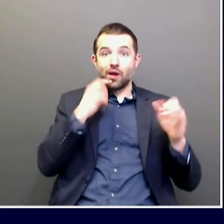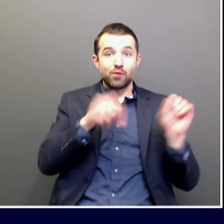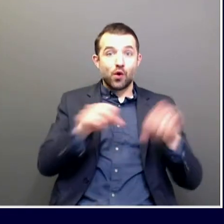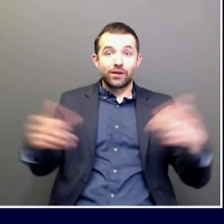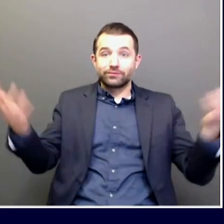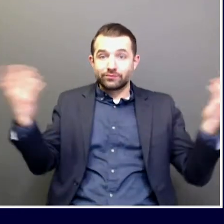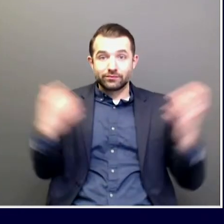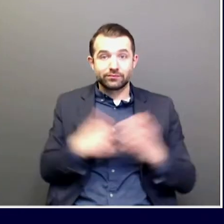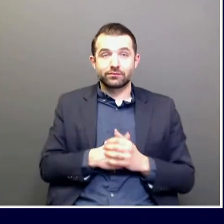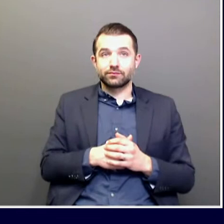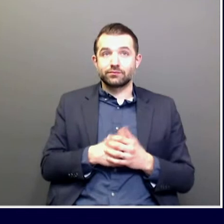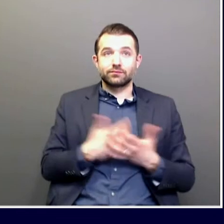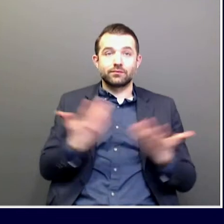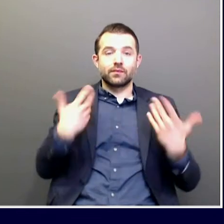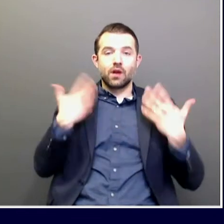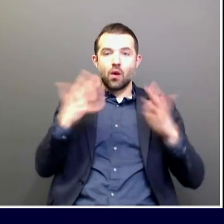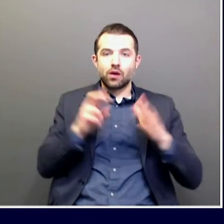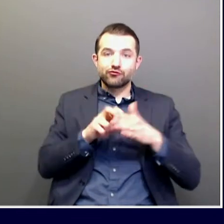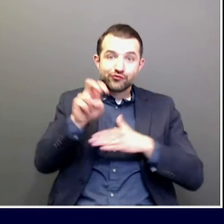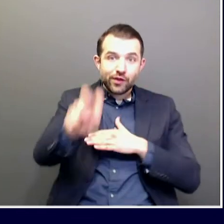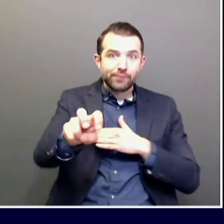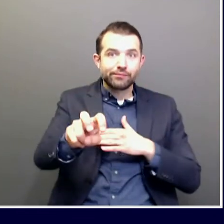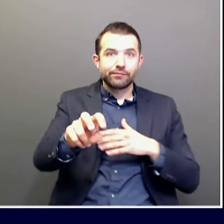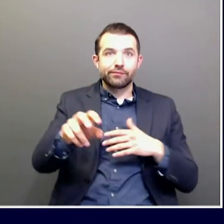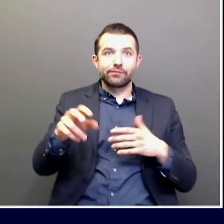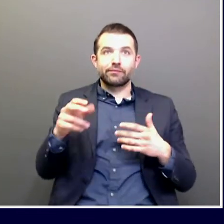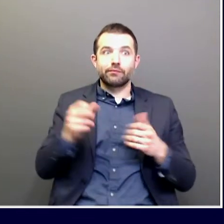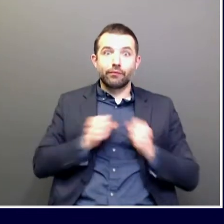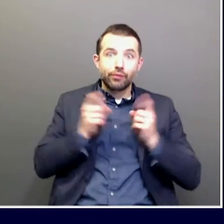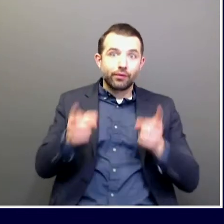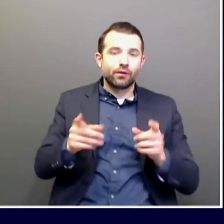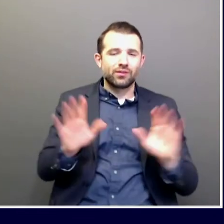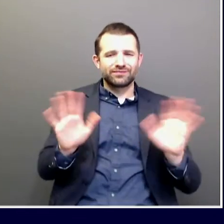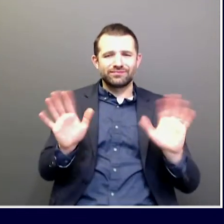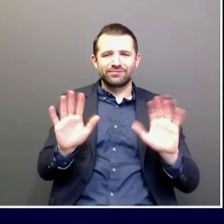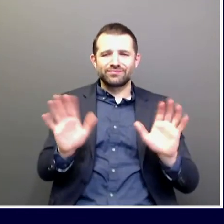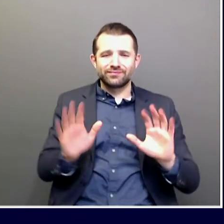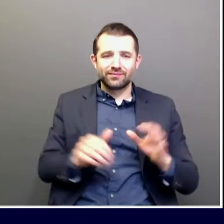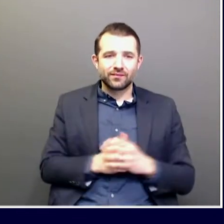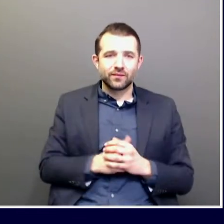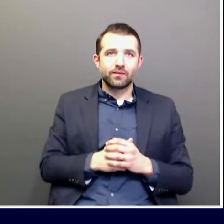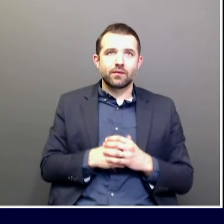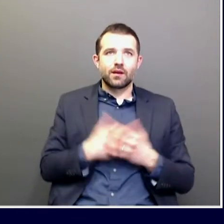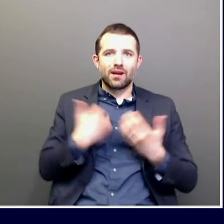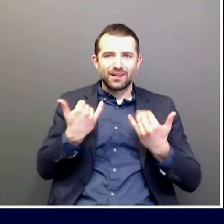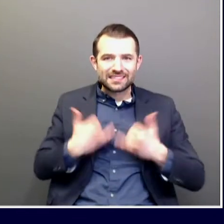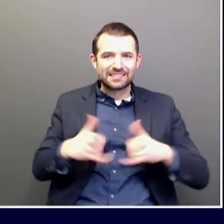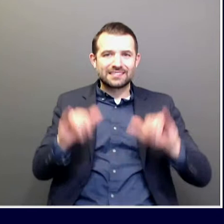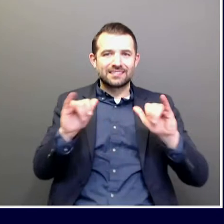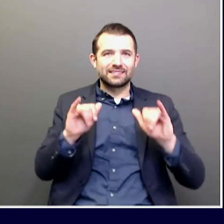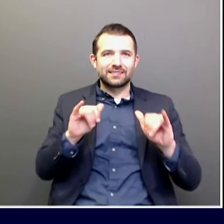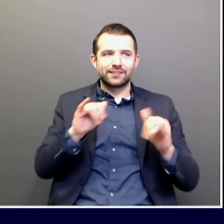evaluating whether the recommendations are appropriate based on how things are evolving in the pandemic. But